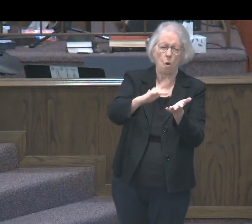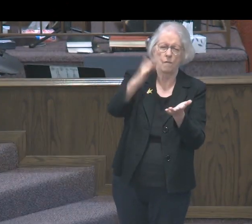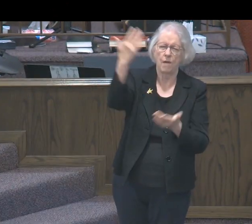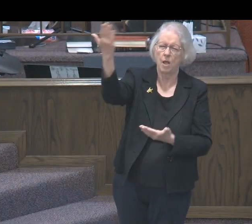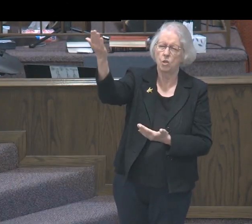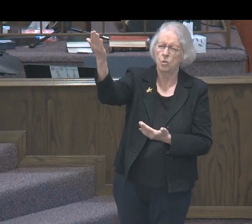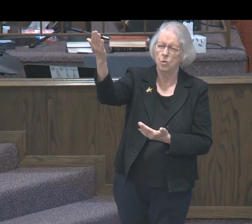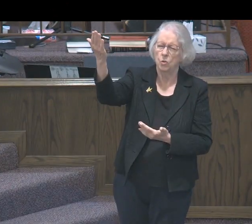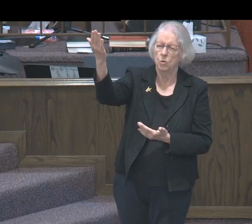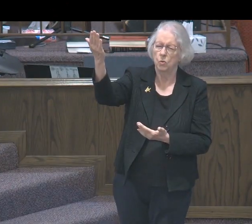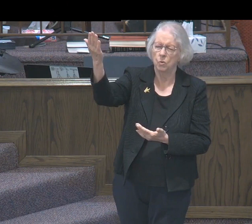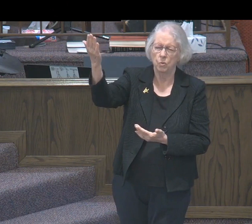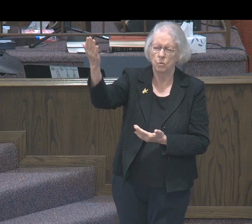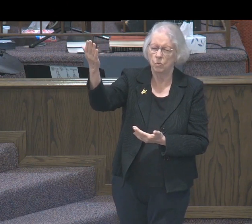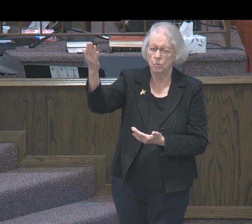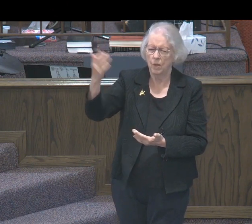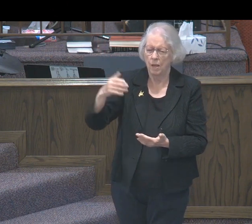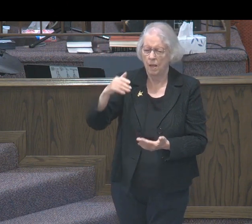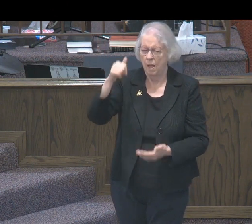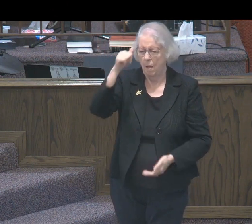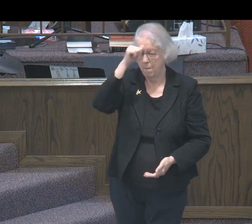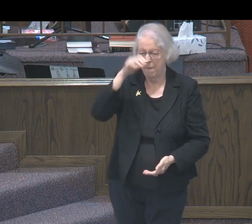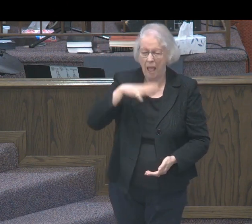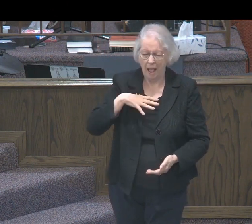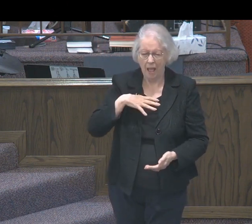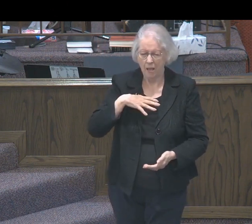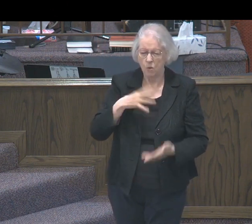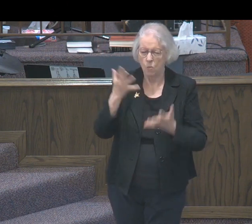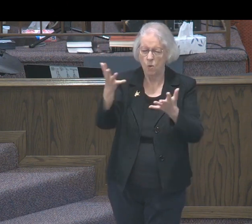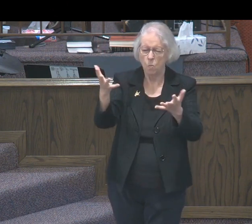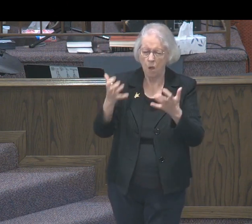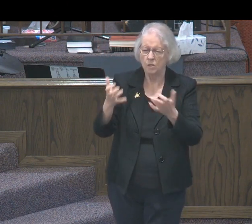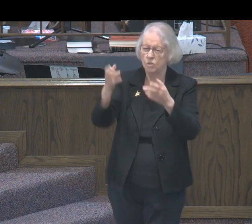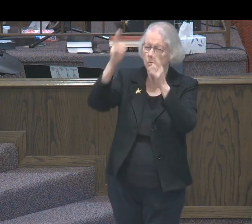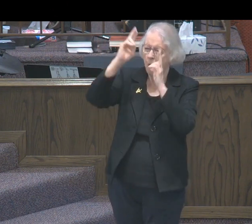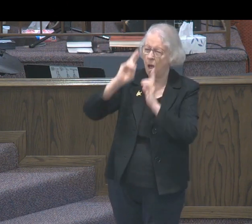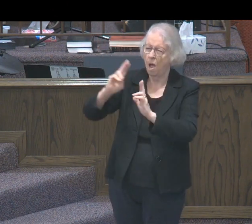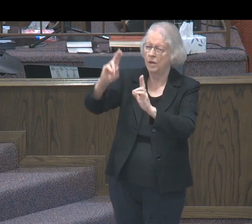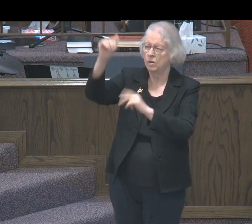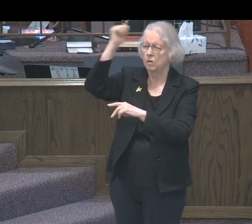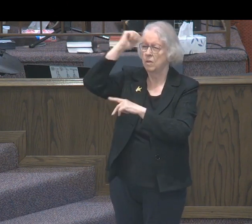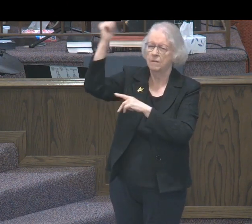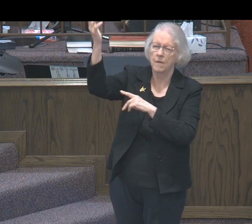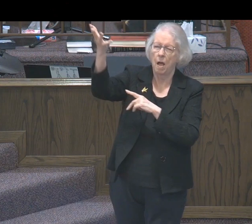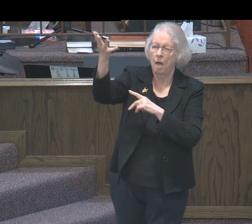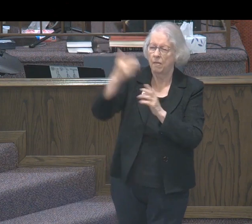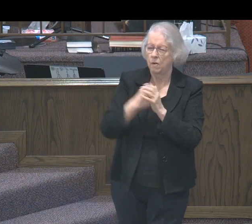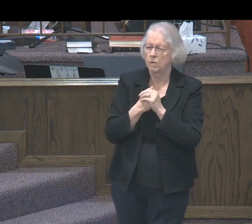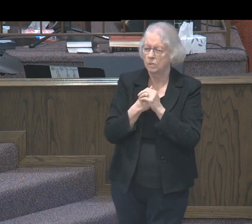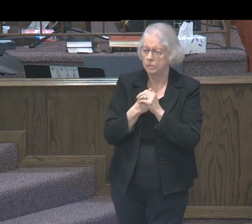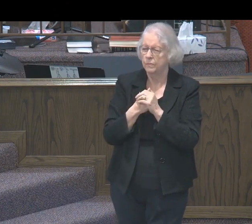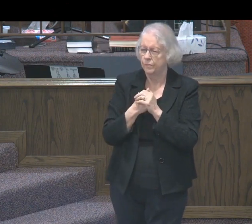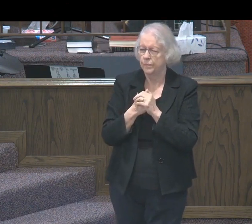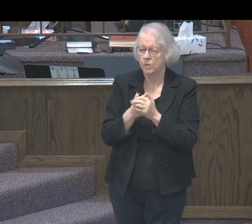The chief end of man is to bring glory to the Father. And so I pray that we do that this morning